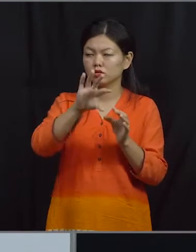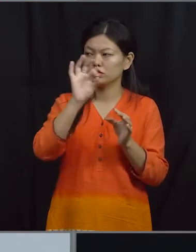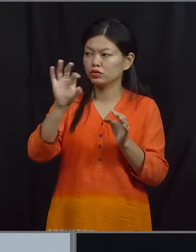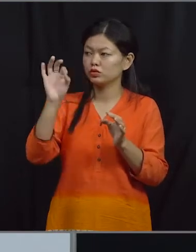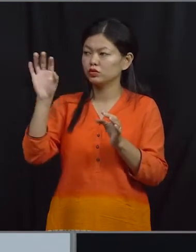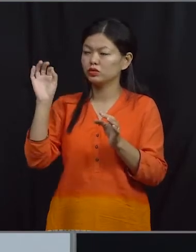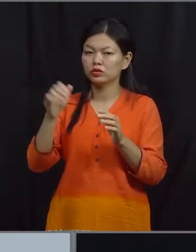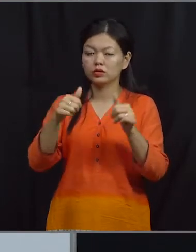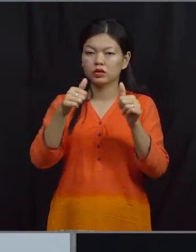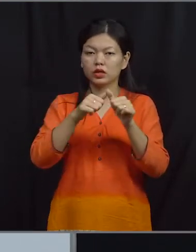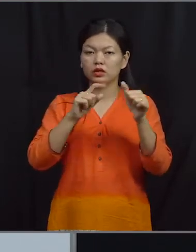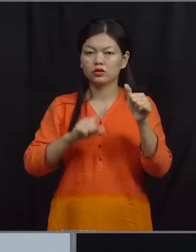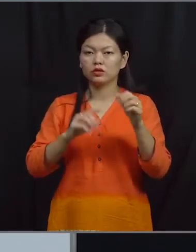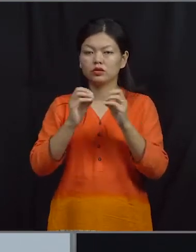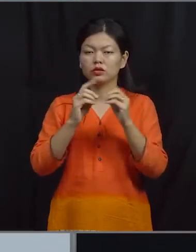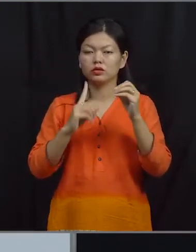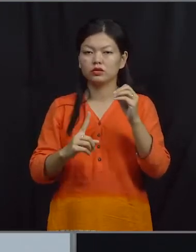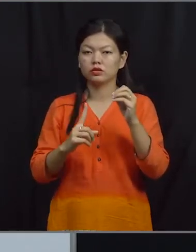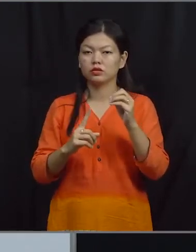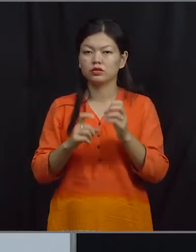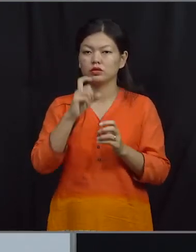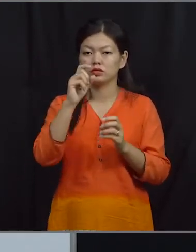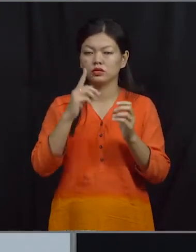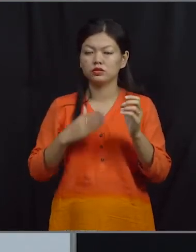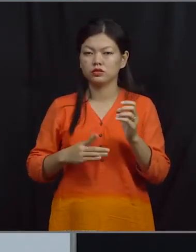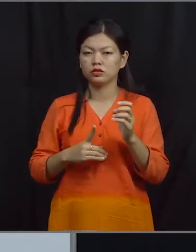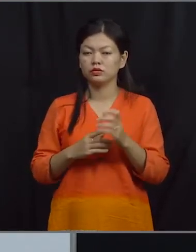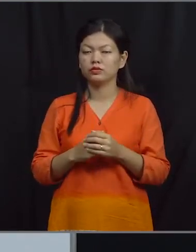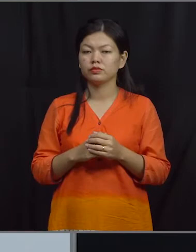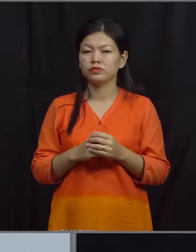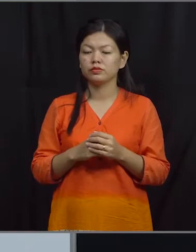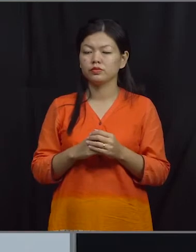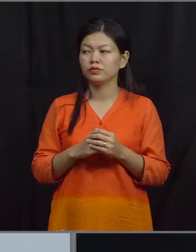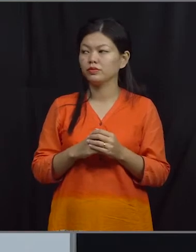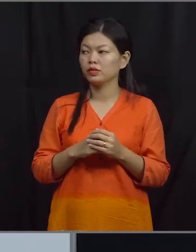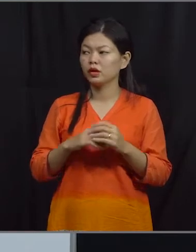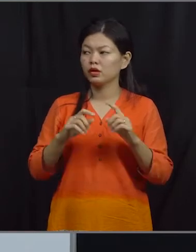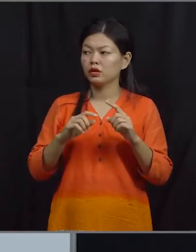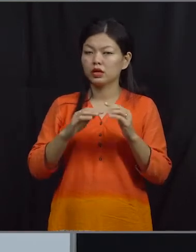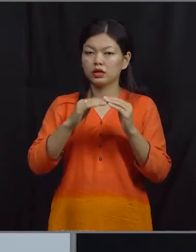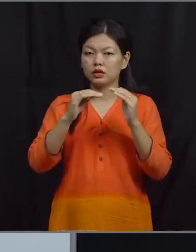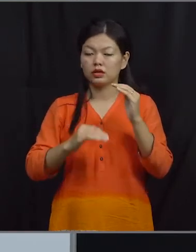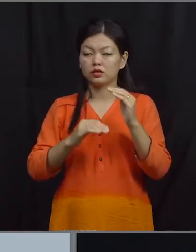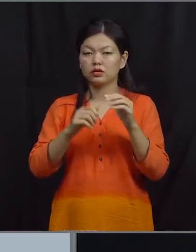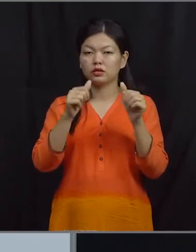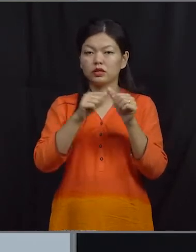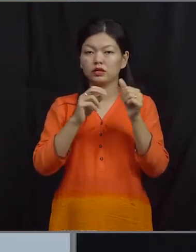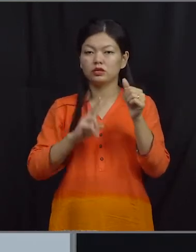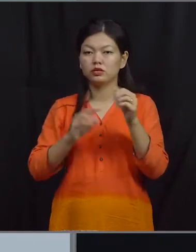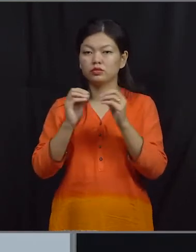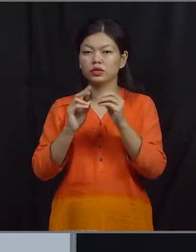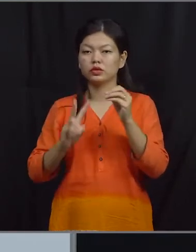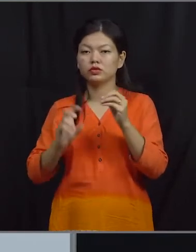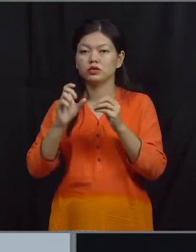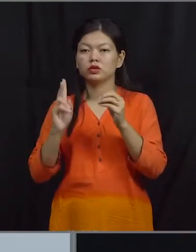is a1, b1, c1, and here a2, b2, c2, and